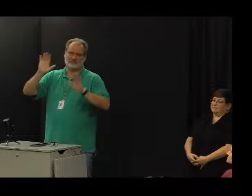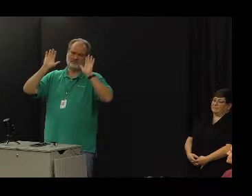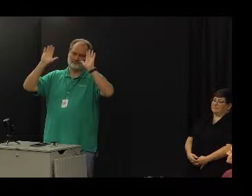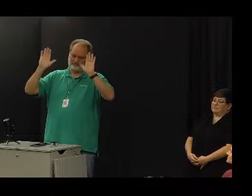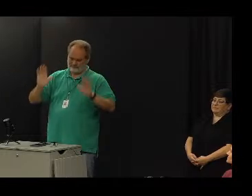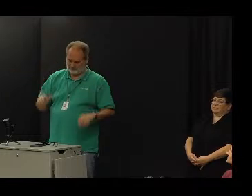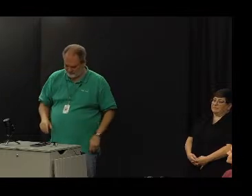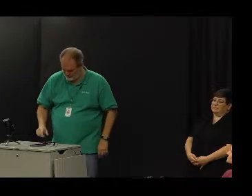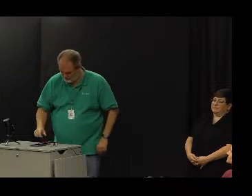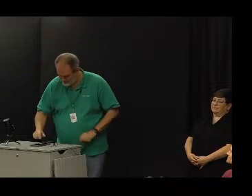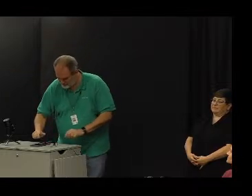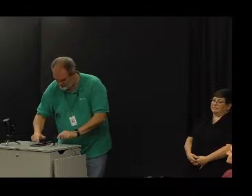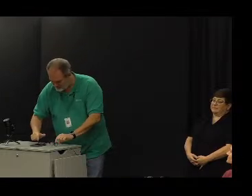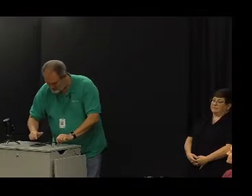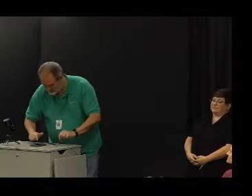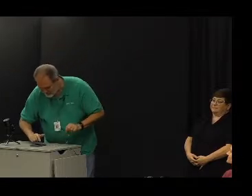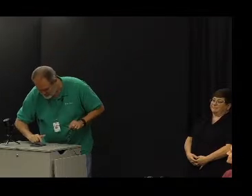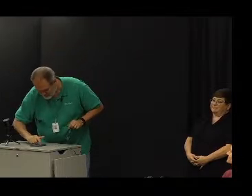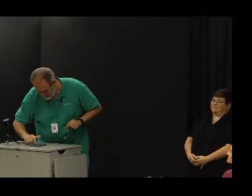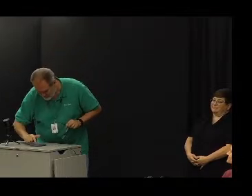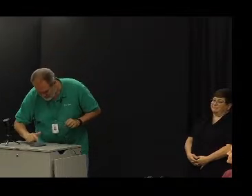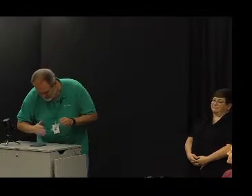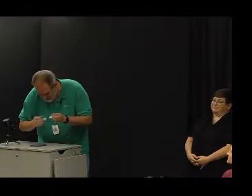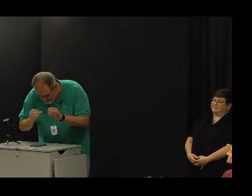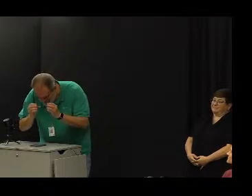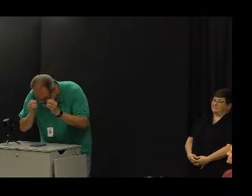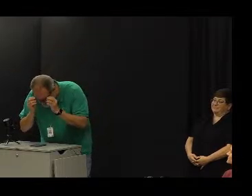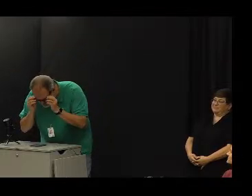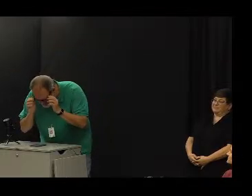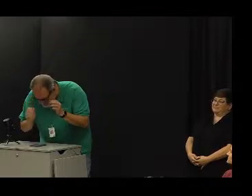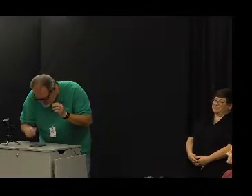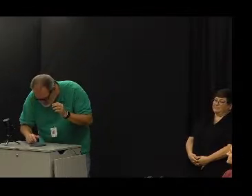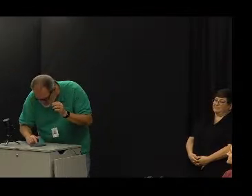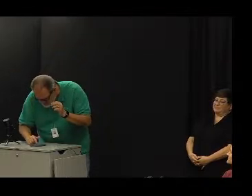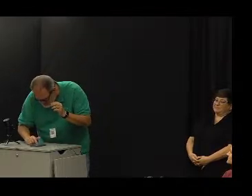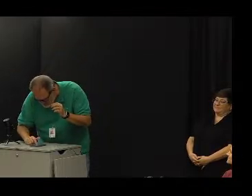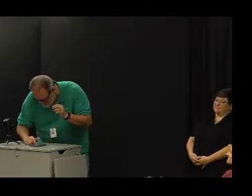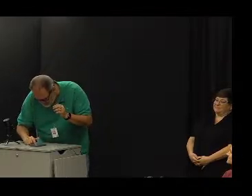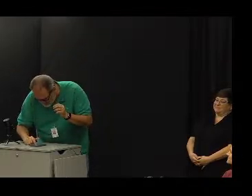the peoples here and the people leading that program.